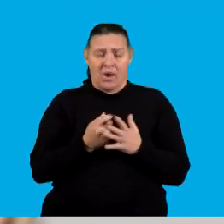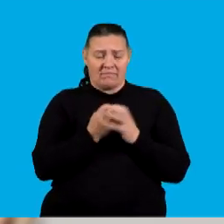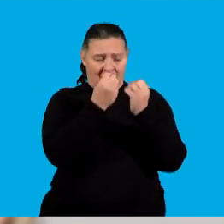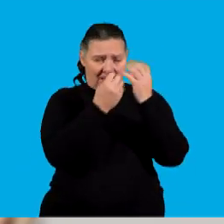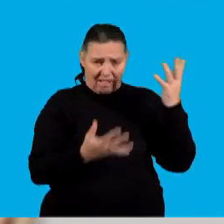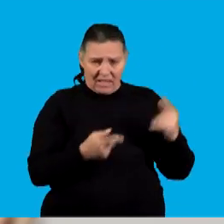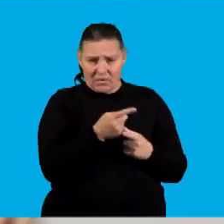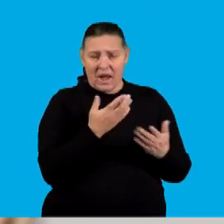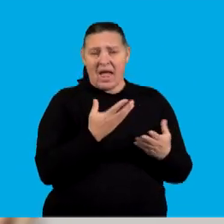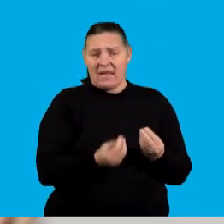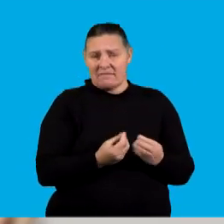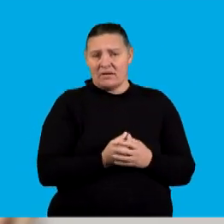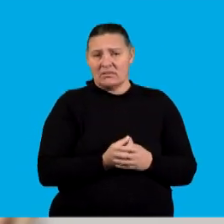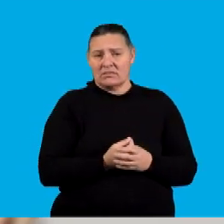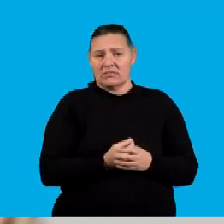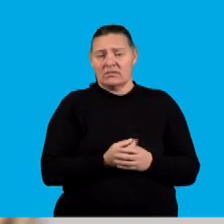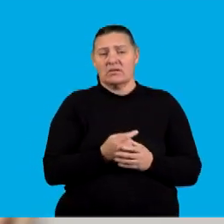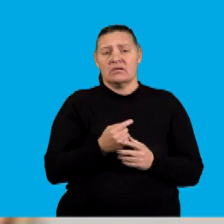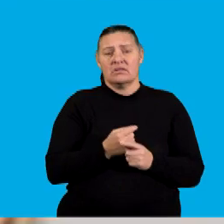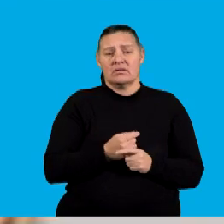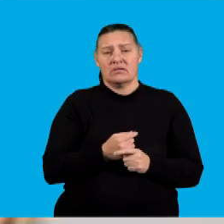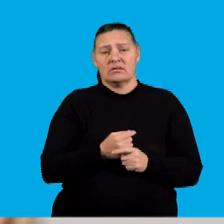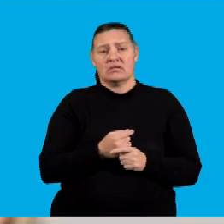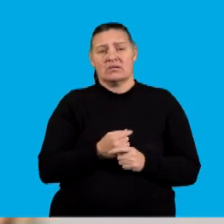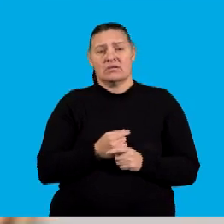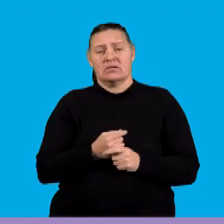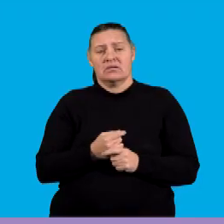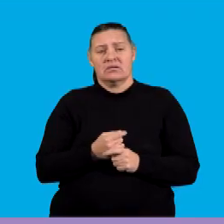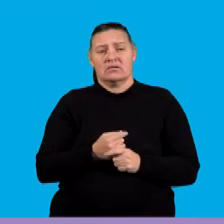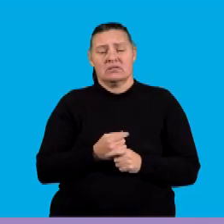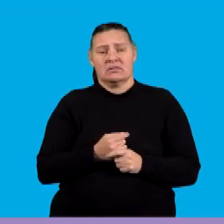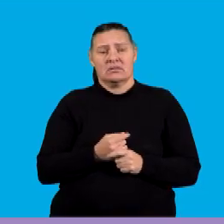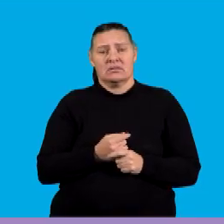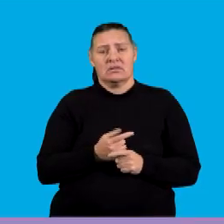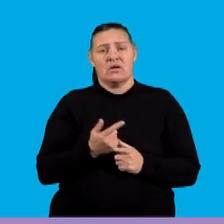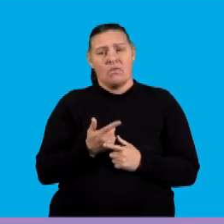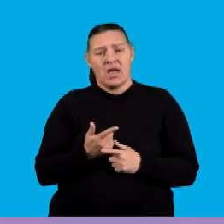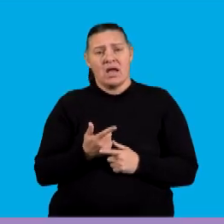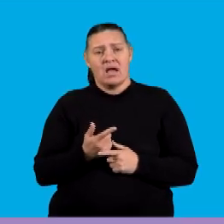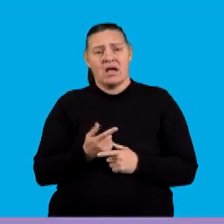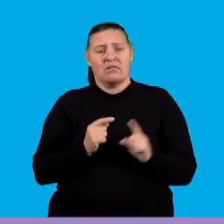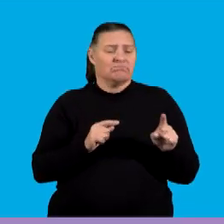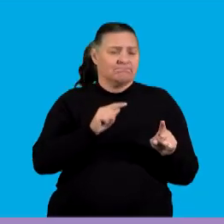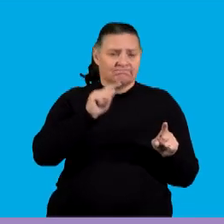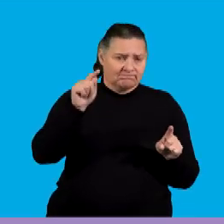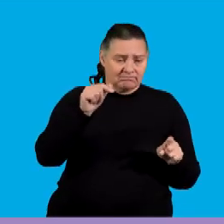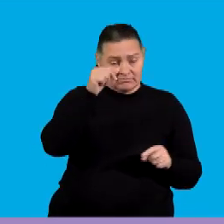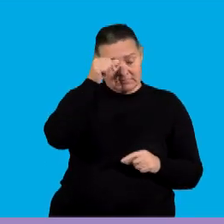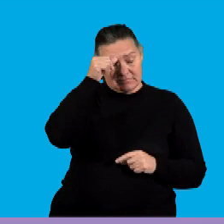we have multi-points on this line, they are collinear, remember, on the same line. But since as well we have all